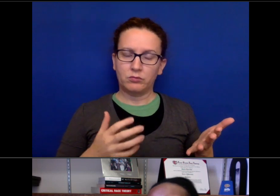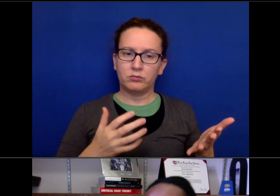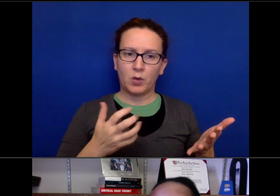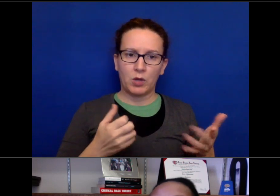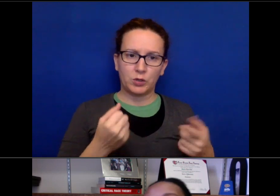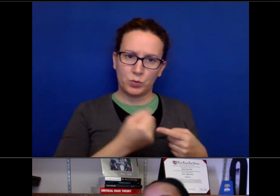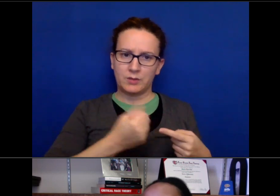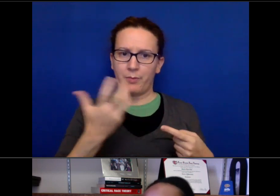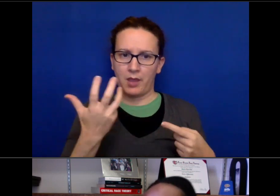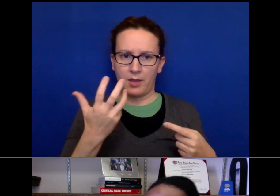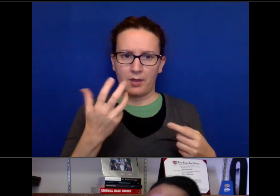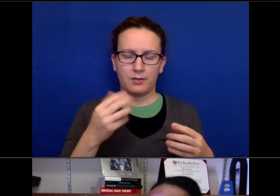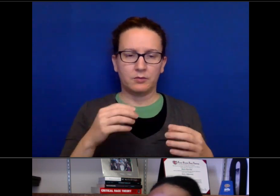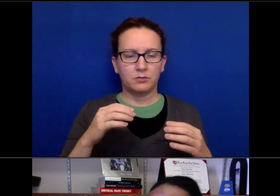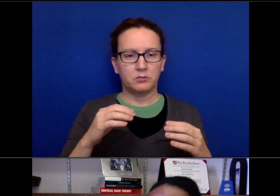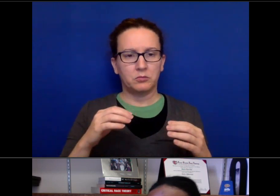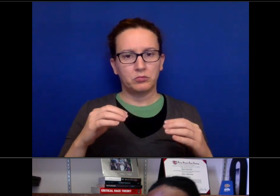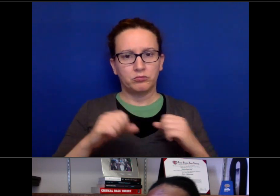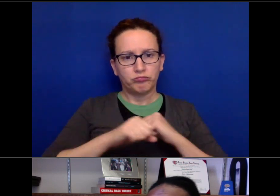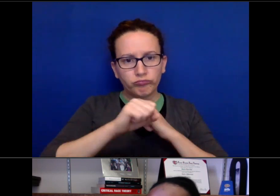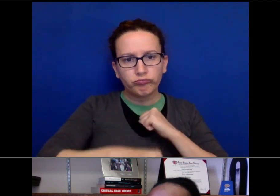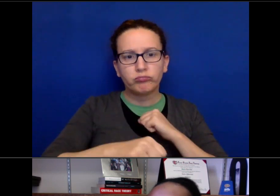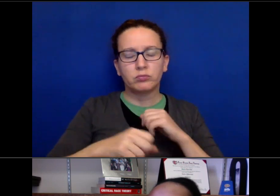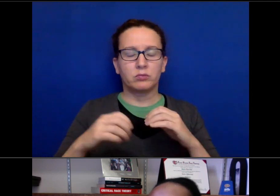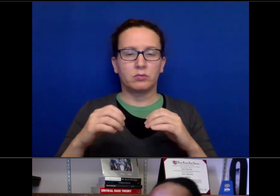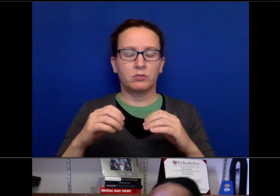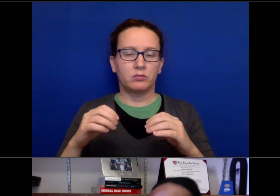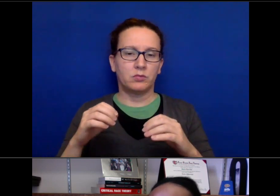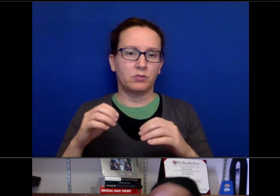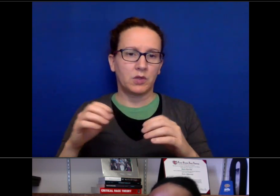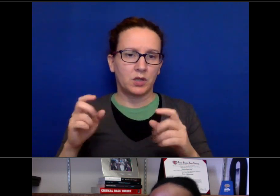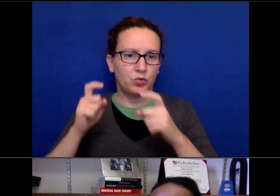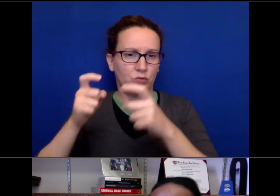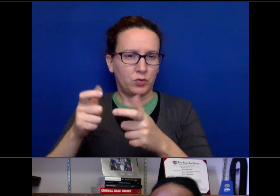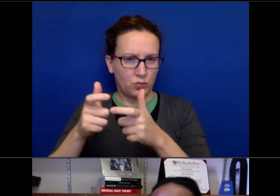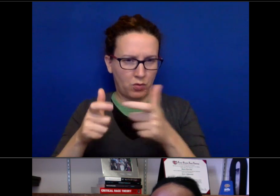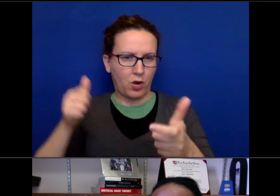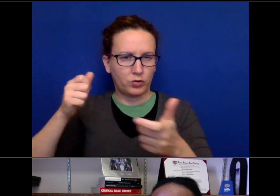on and contribute to sort of this larger narrative, as well as